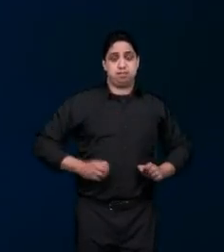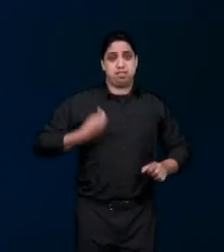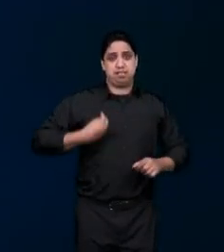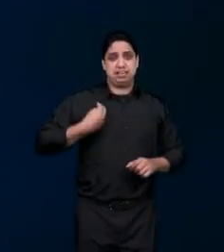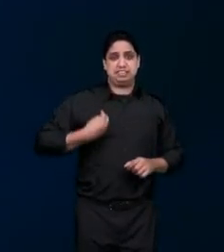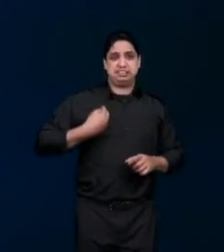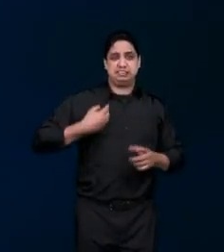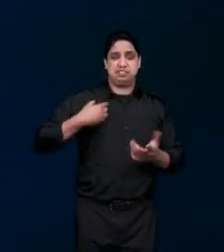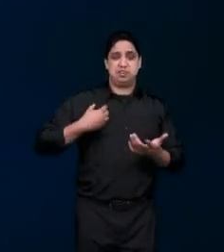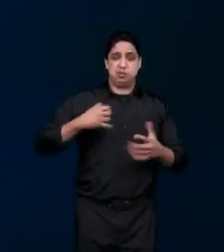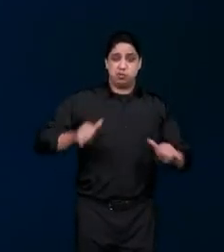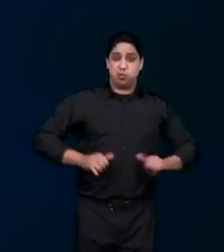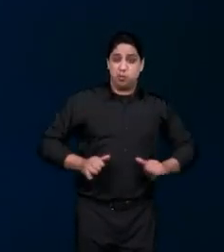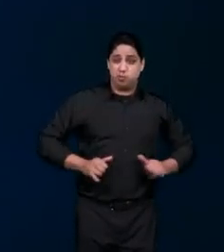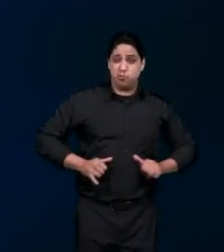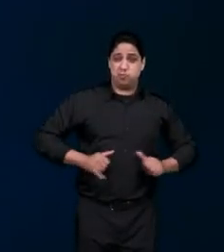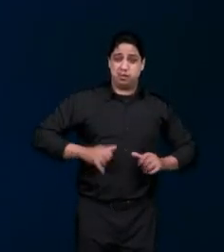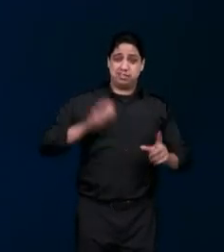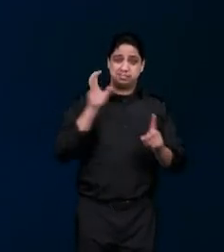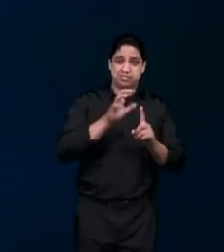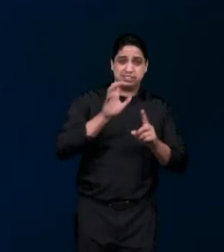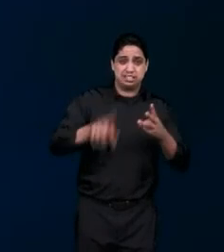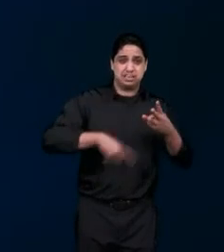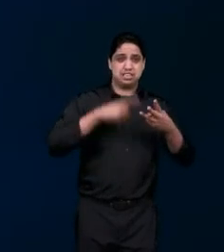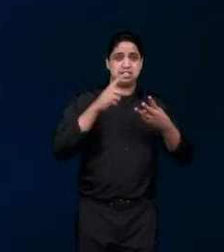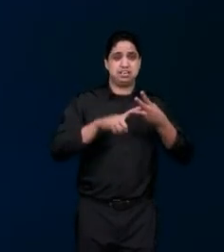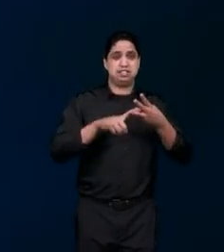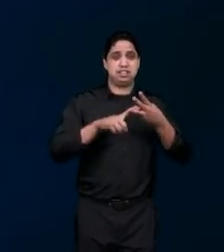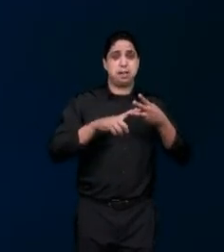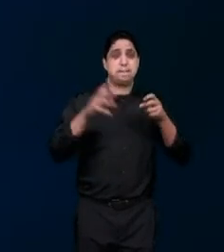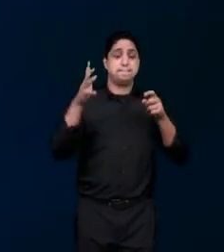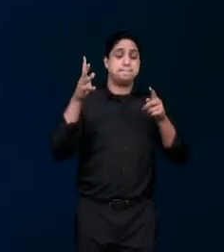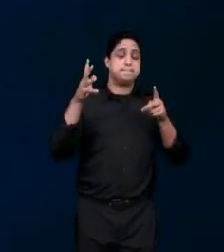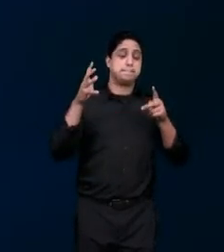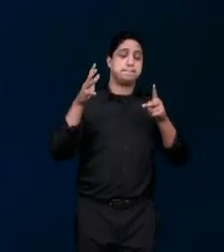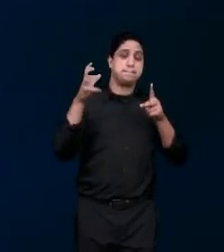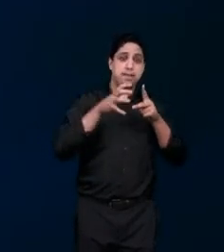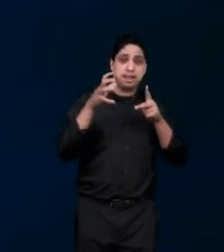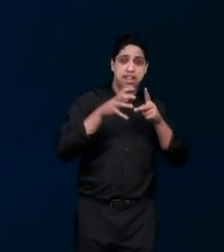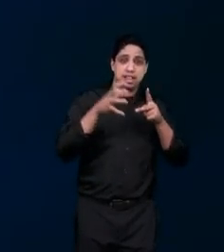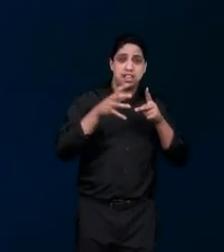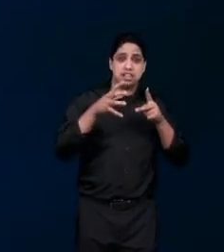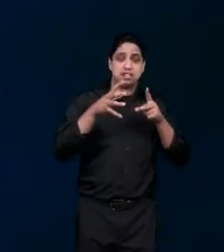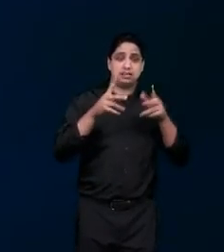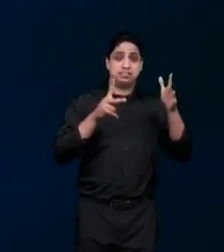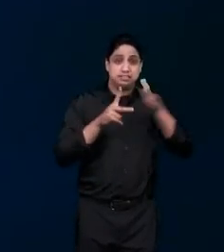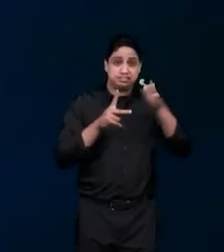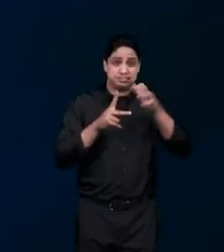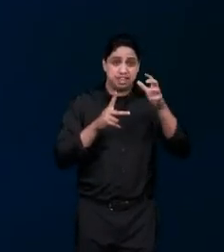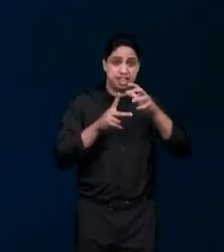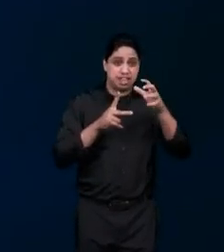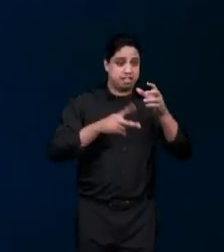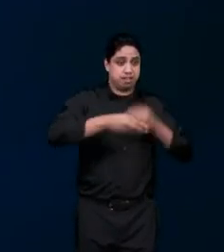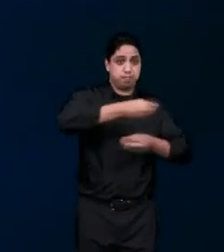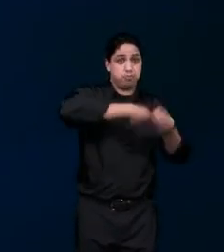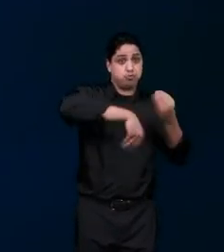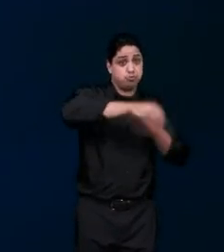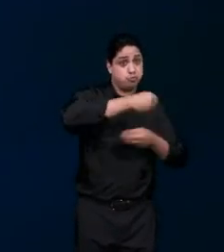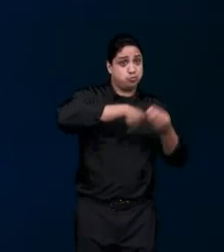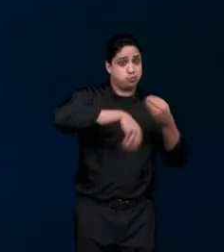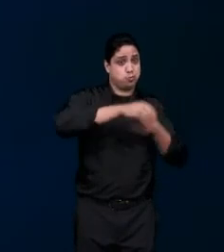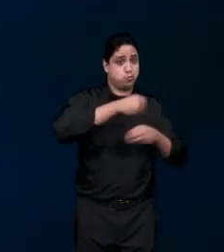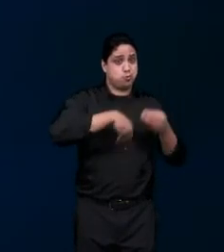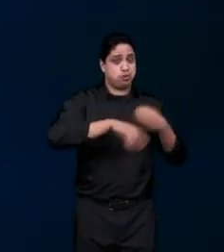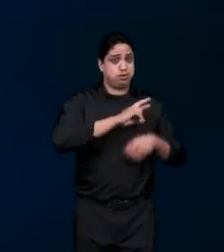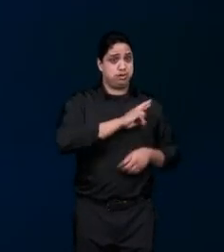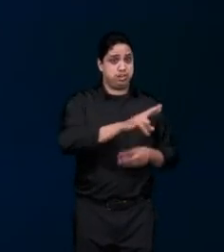the persecution. Now the church of Pergamum had the introduction of church paganisms, and Thyatira had a